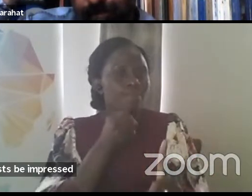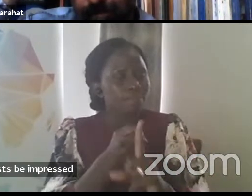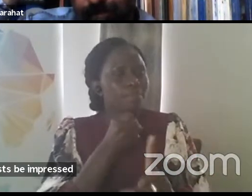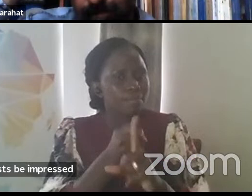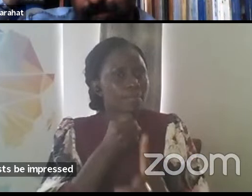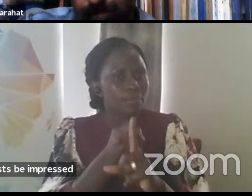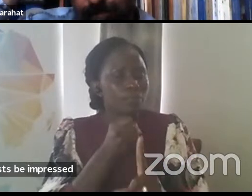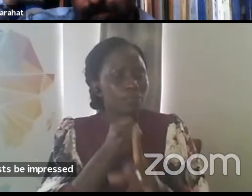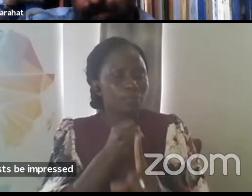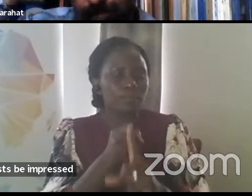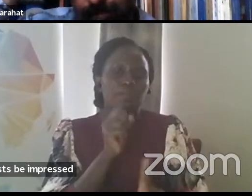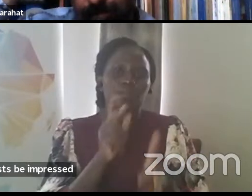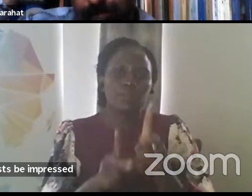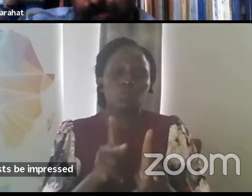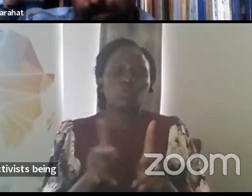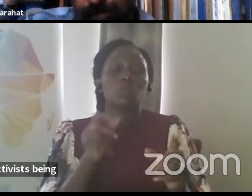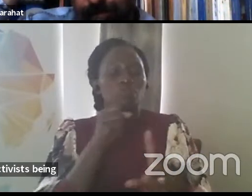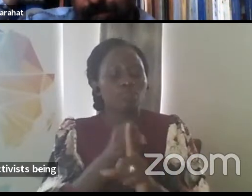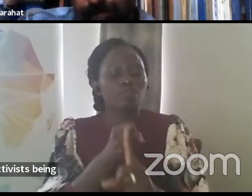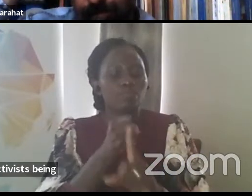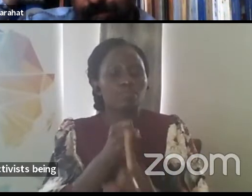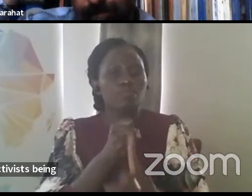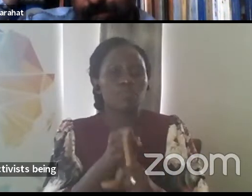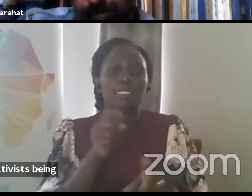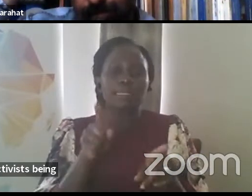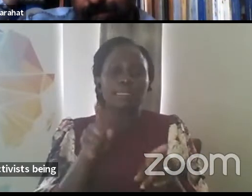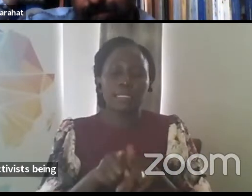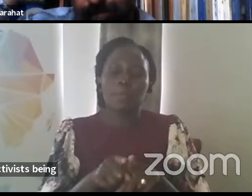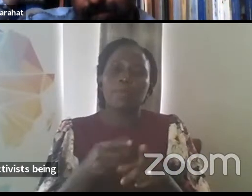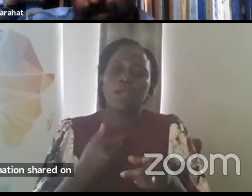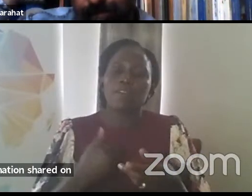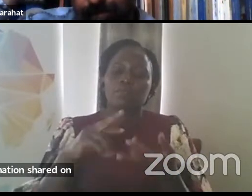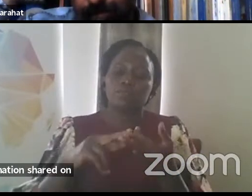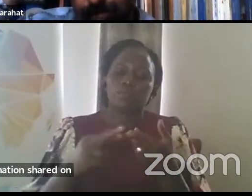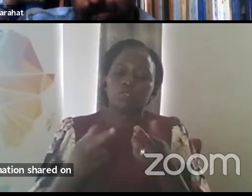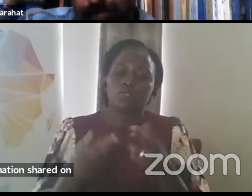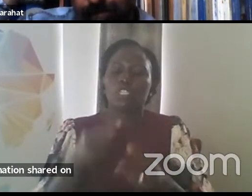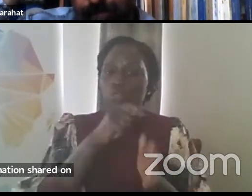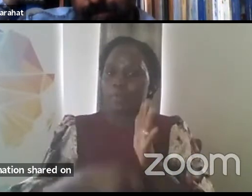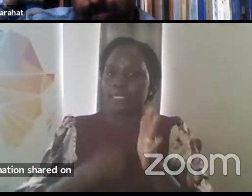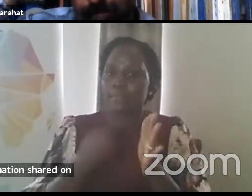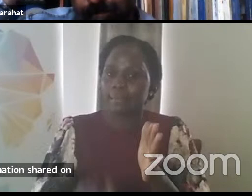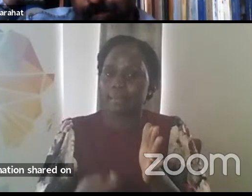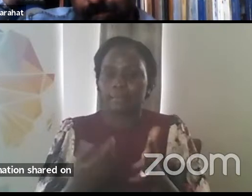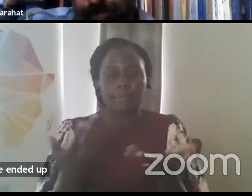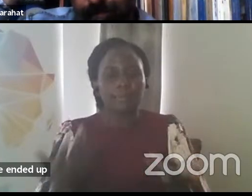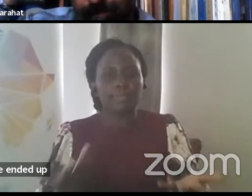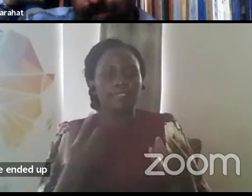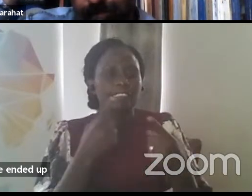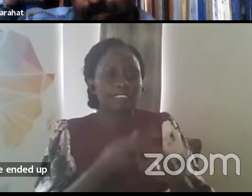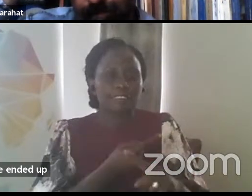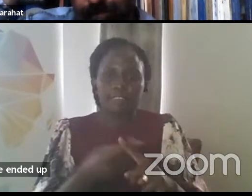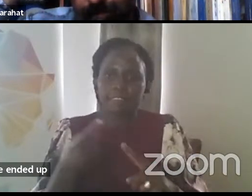prosecuted and having the information shared on social media, being harassed. We ended up